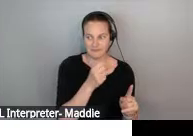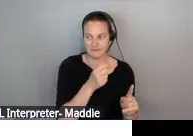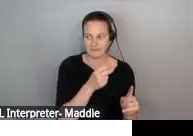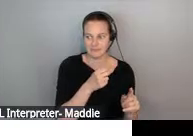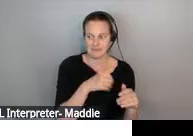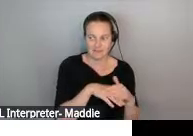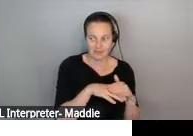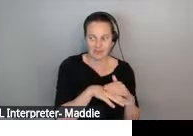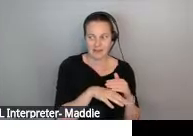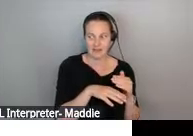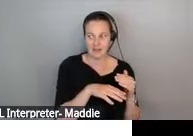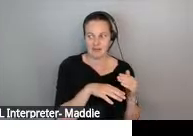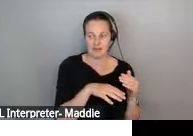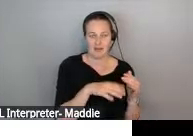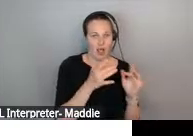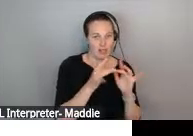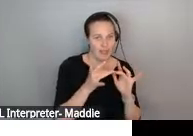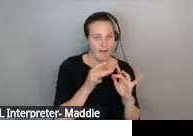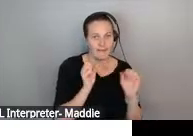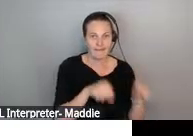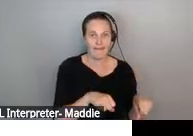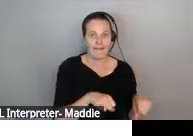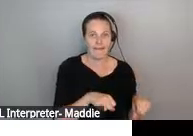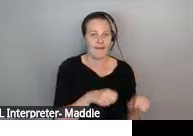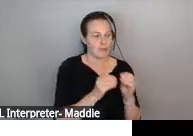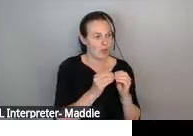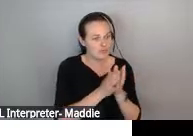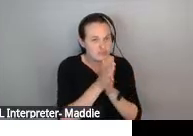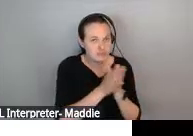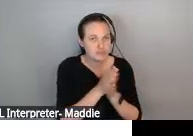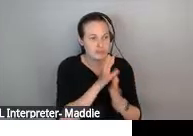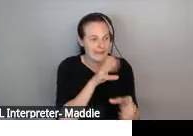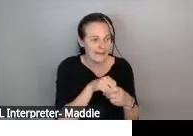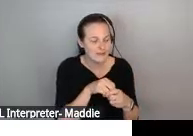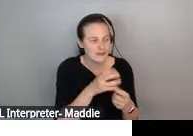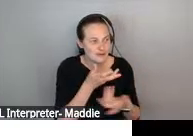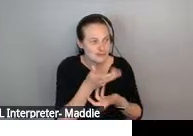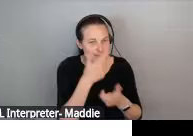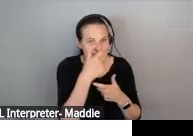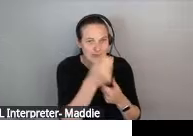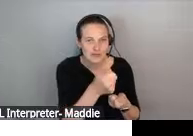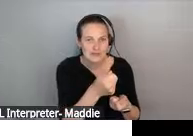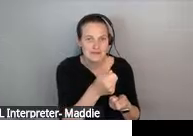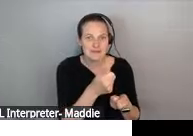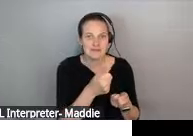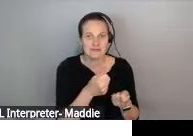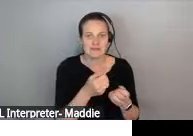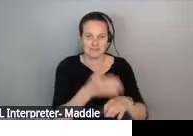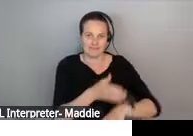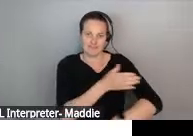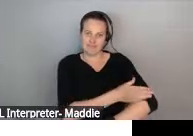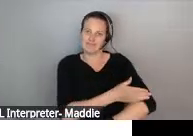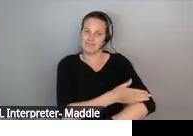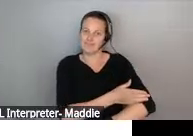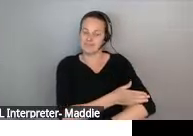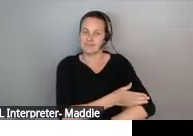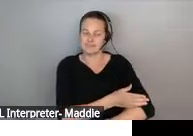material online, it's more motivating, more engaging for them, and that thus has the possibility of increasing